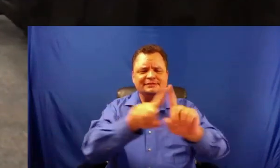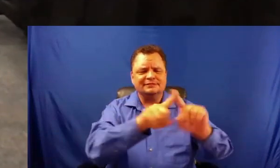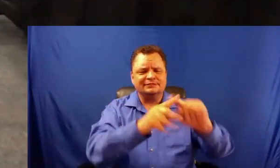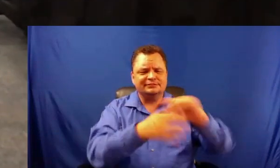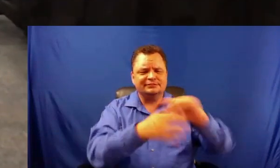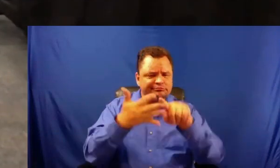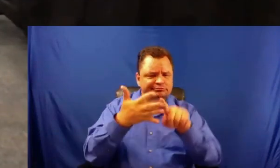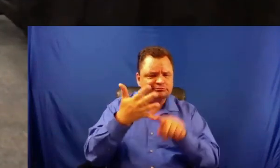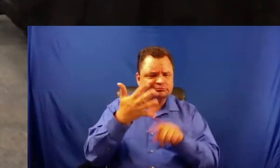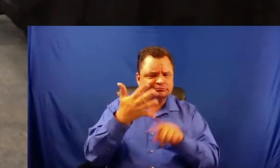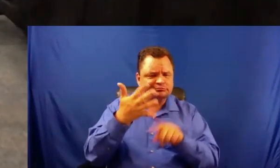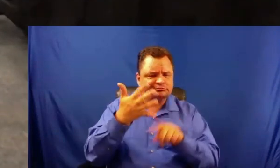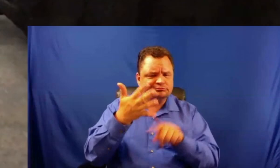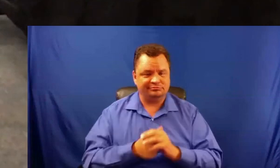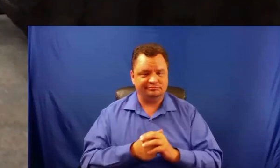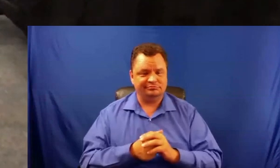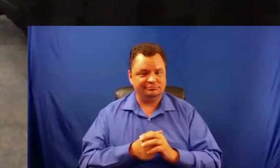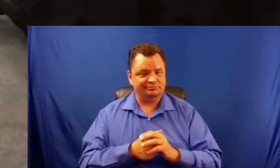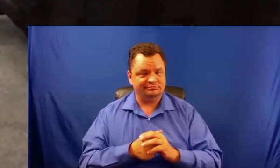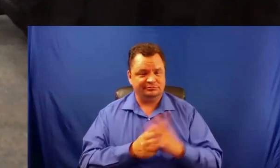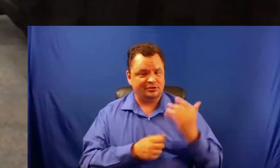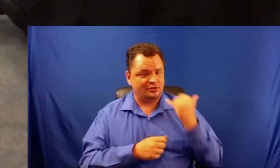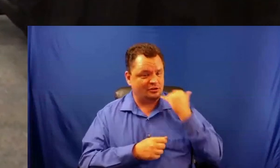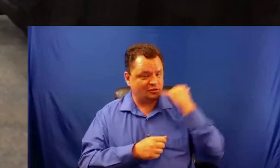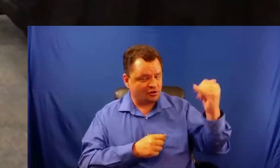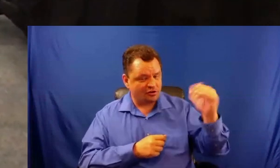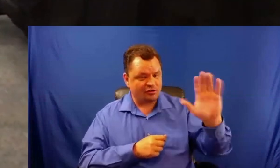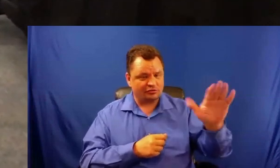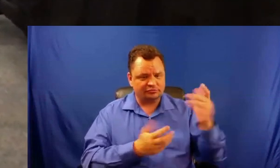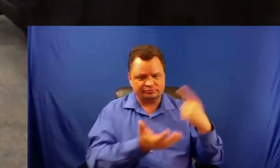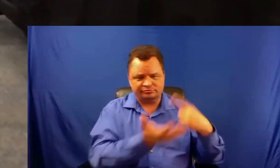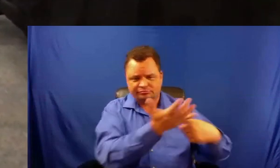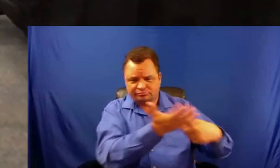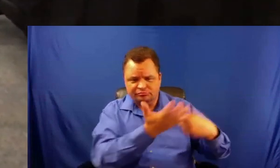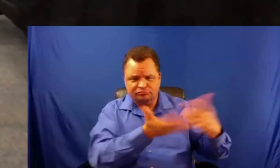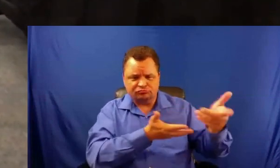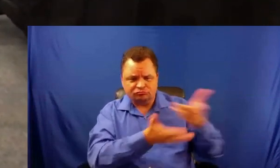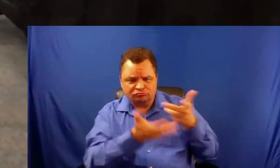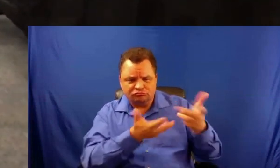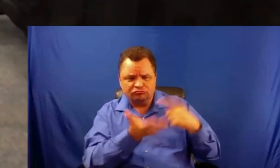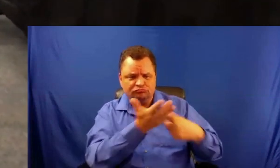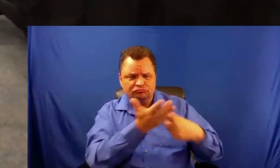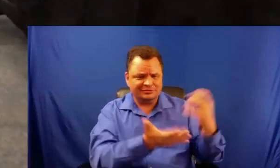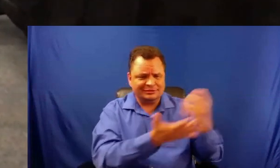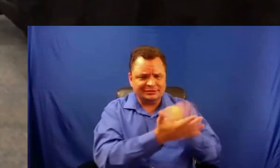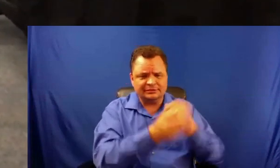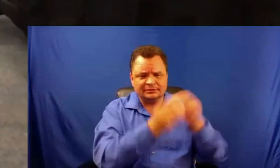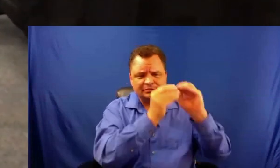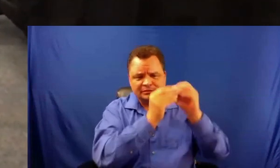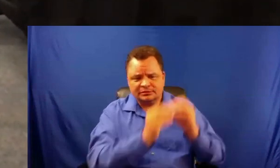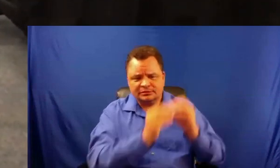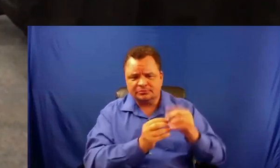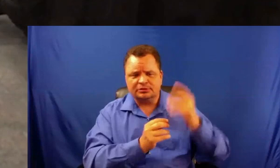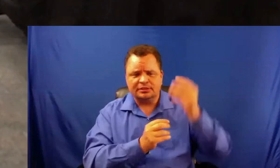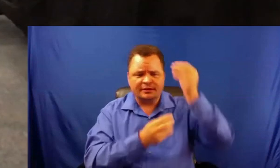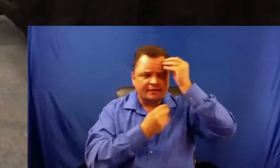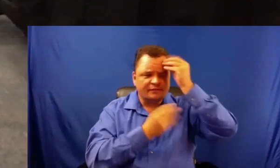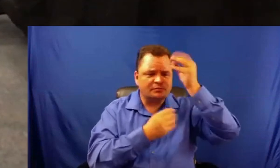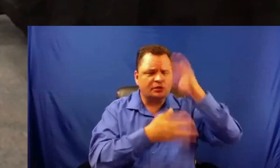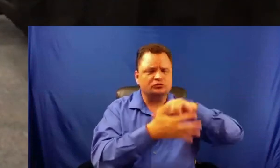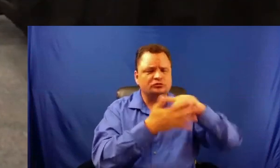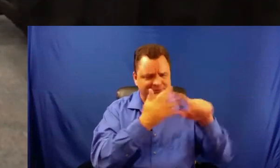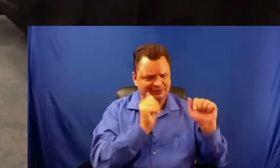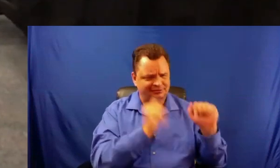up and get the latest and greatest update on what's going on and ask